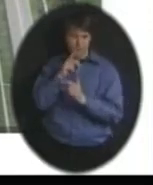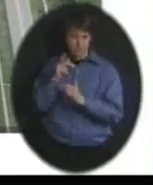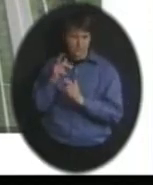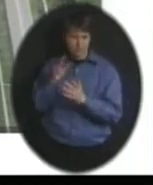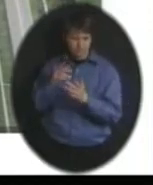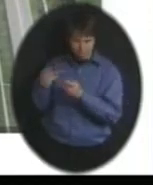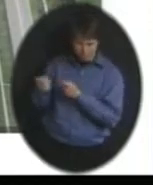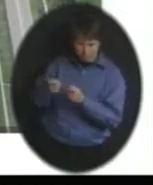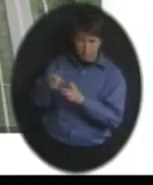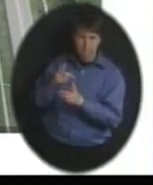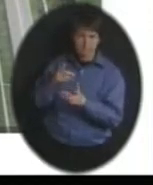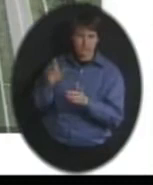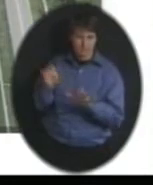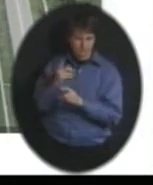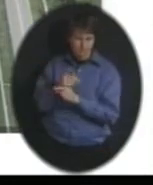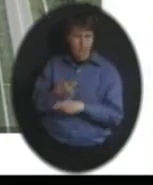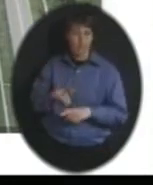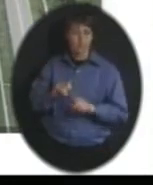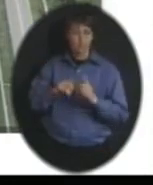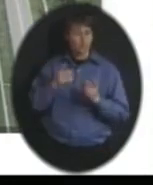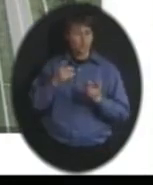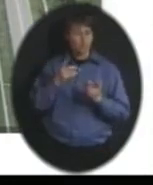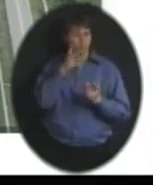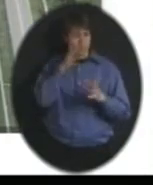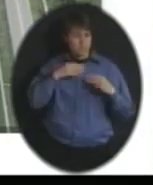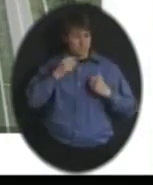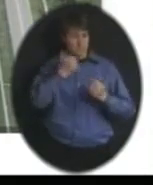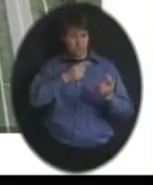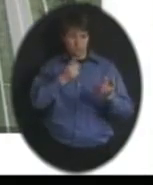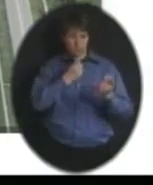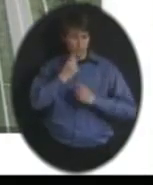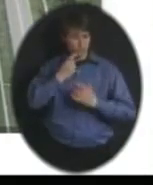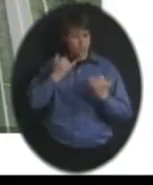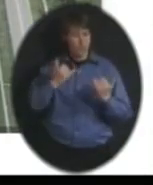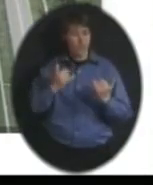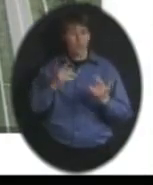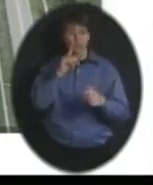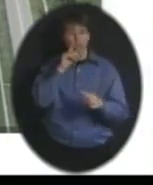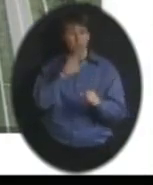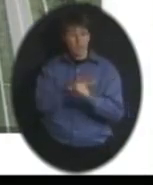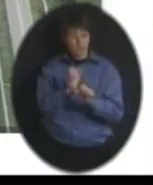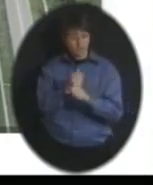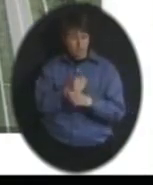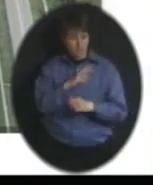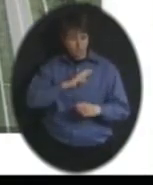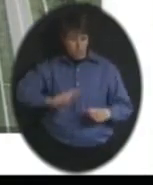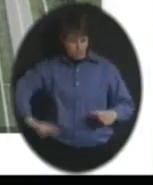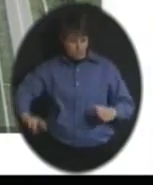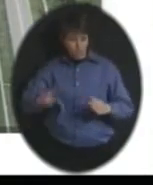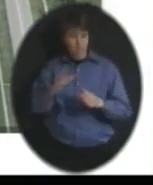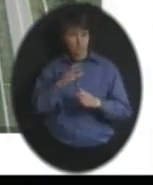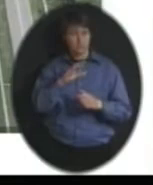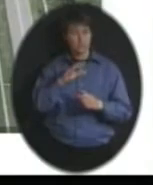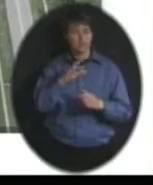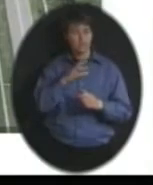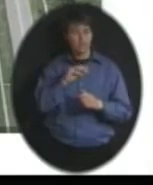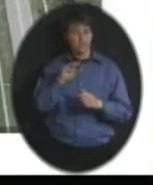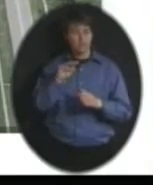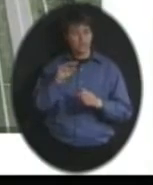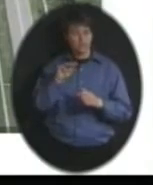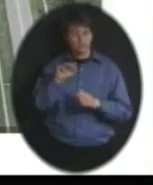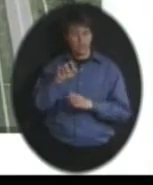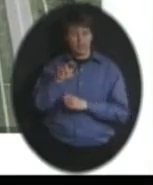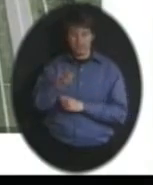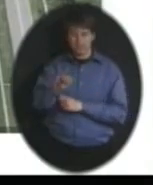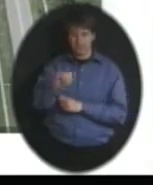for you guys to contemplate, and I'd certainly take any questions though. The promise we made to the Royals in Major League Baseball was our attempt